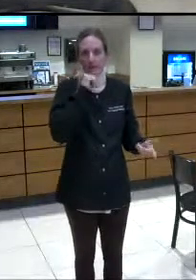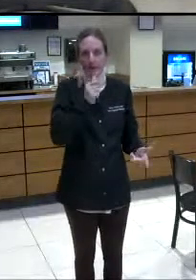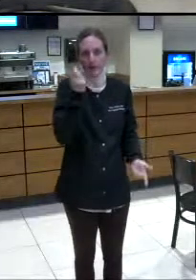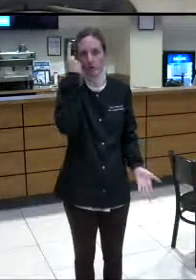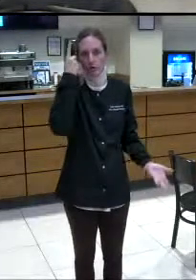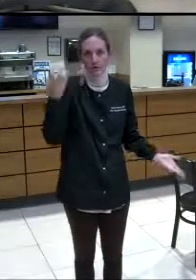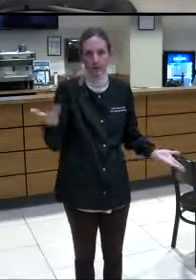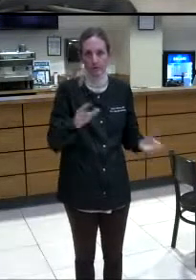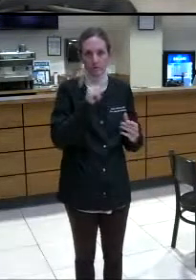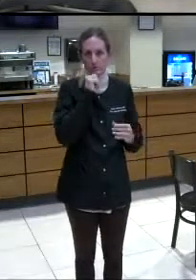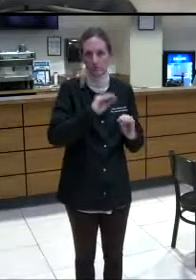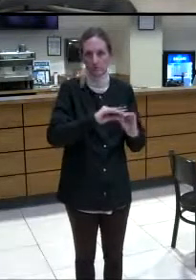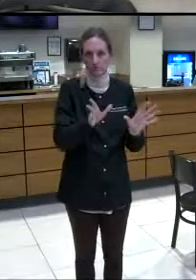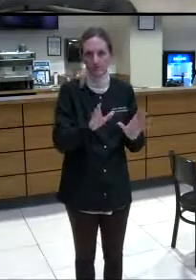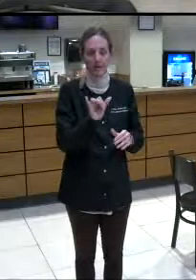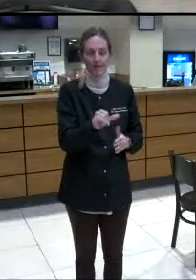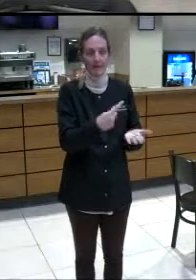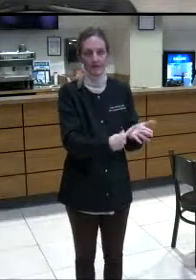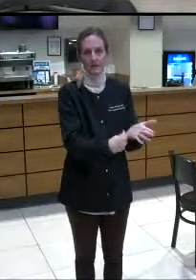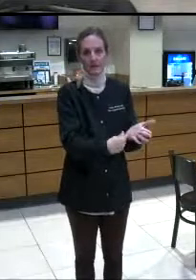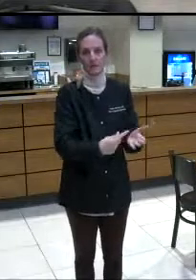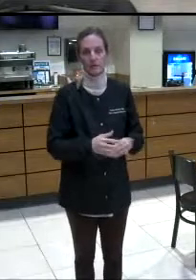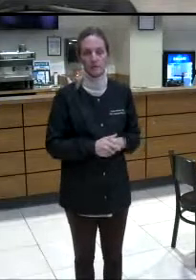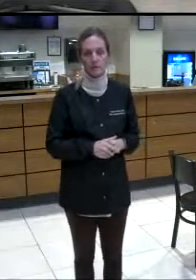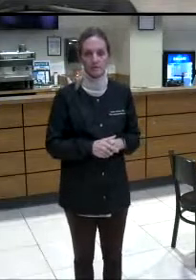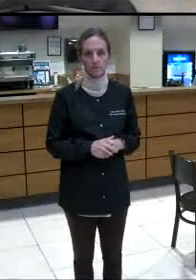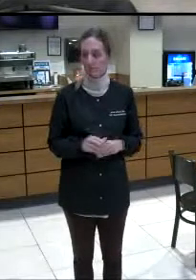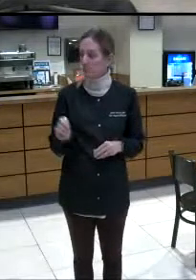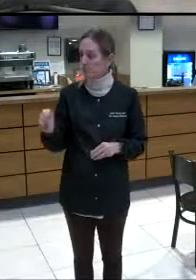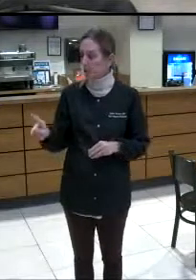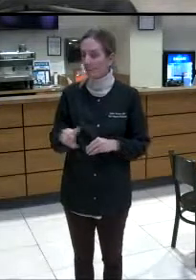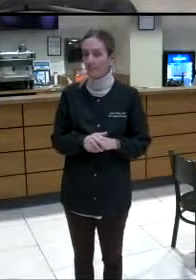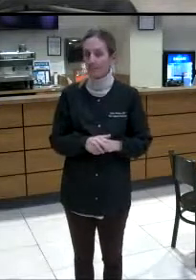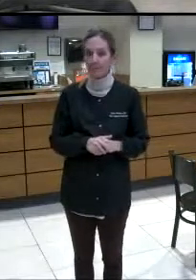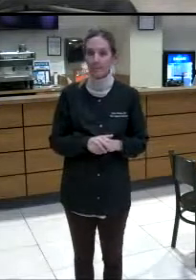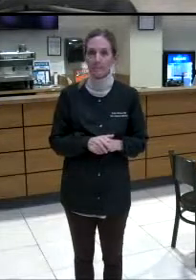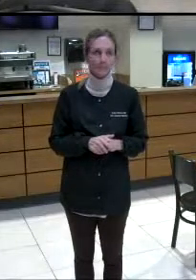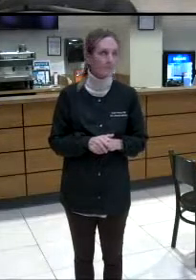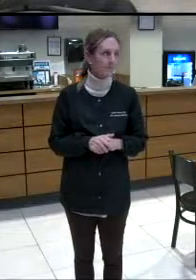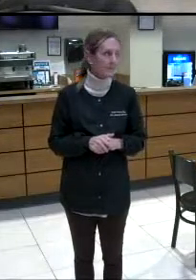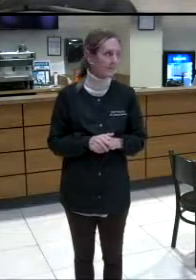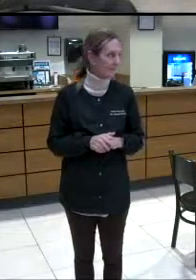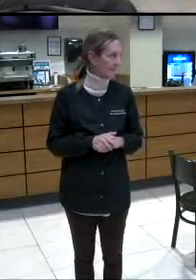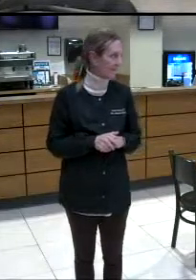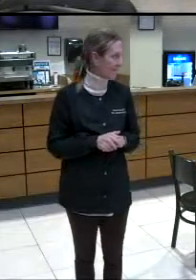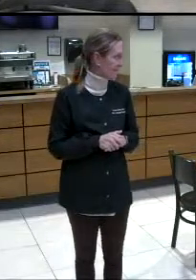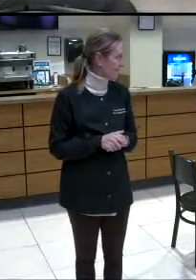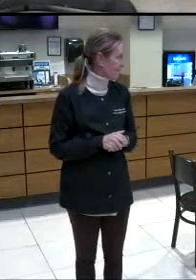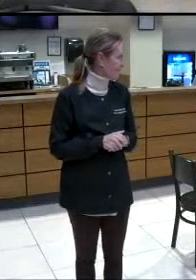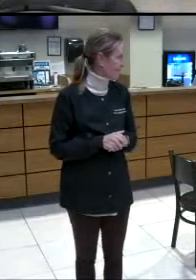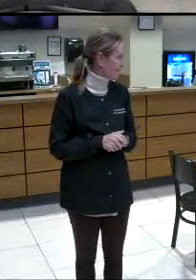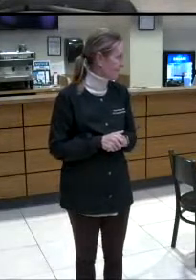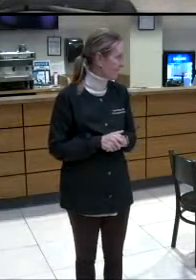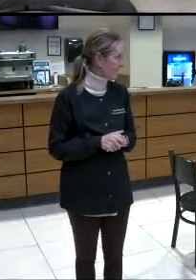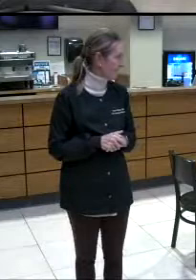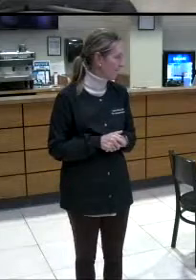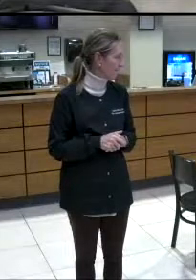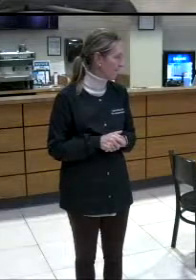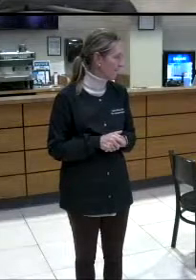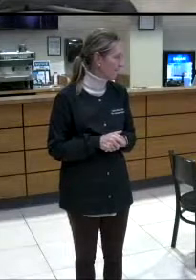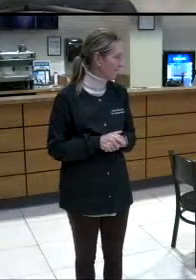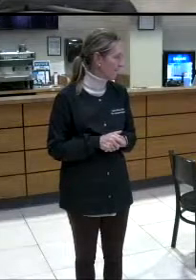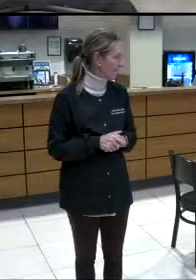So that's what the discussion will be. Okay. I Thank have a you. scenario for us to work through. Right.